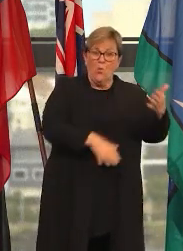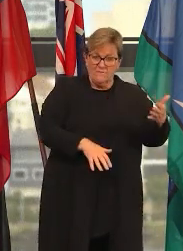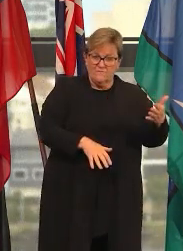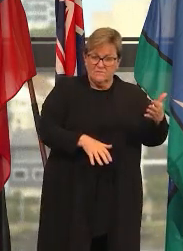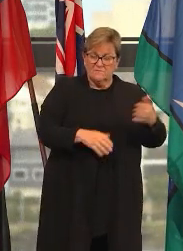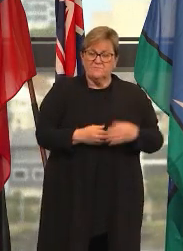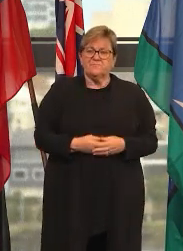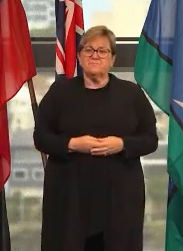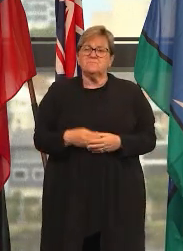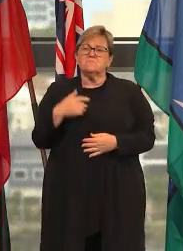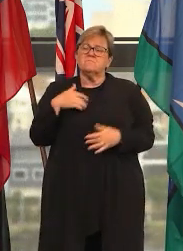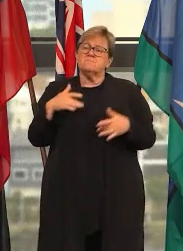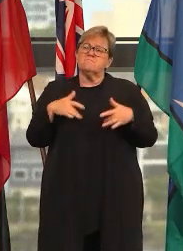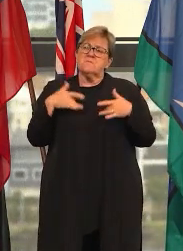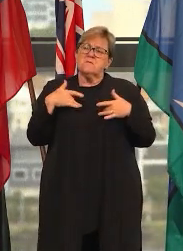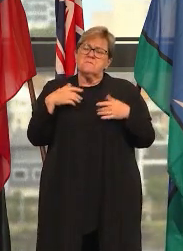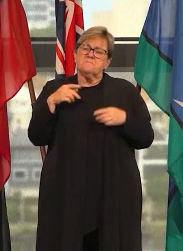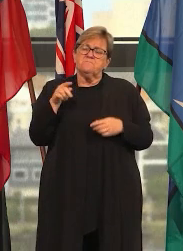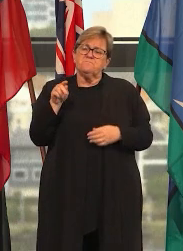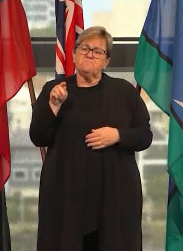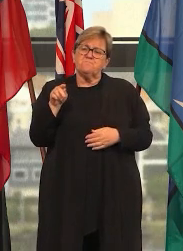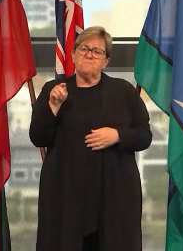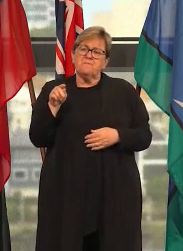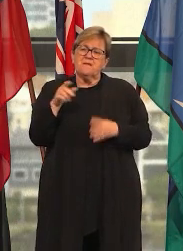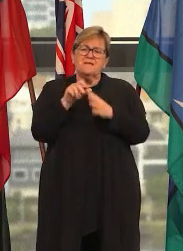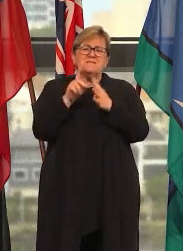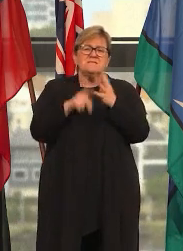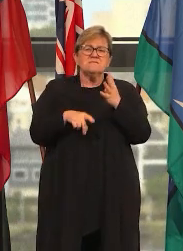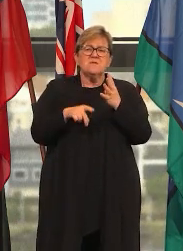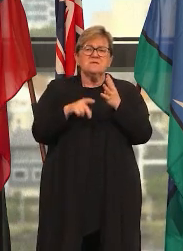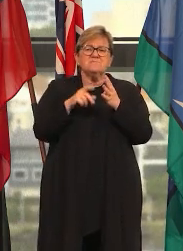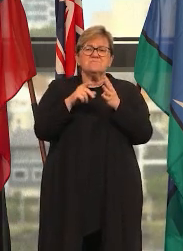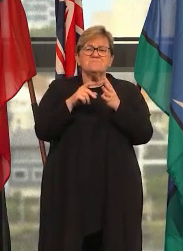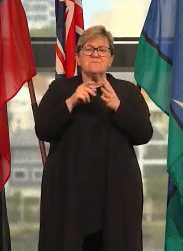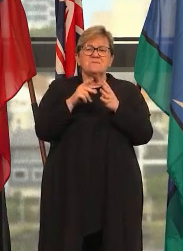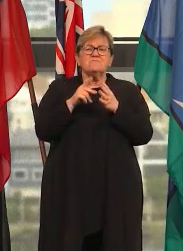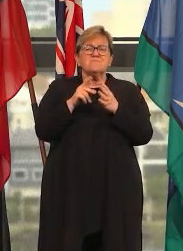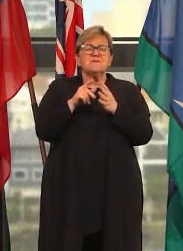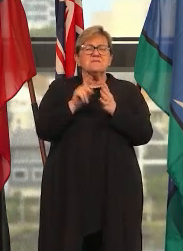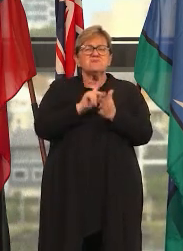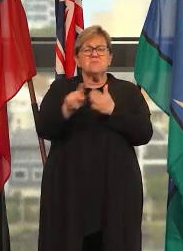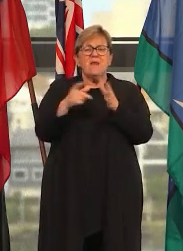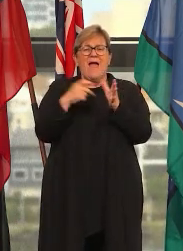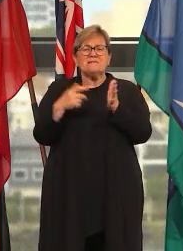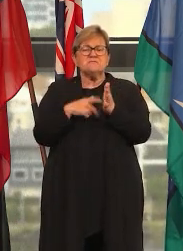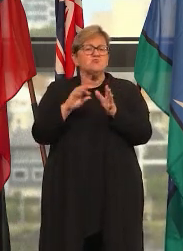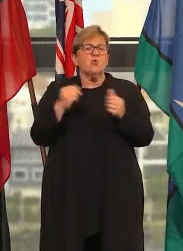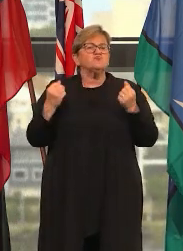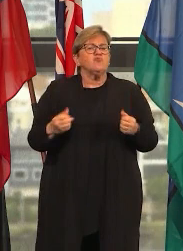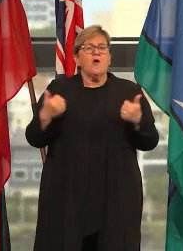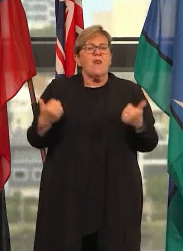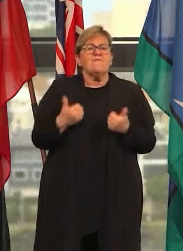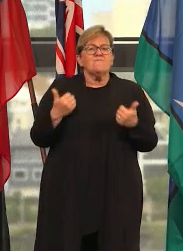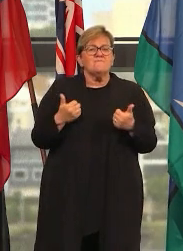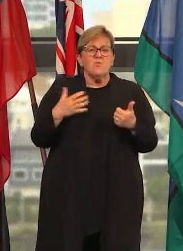strengthened against the Social Security Act, against the Immigration Act, because currently some